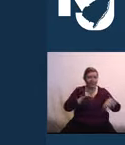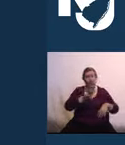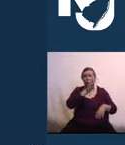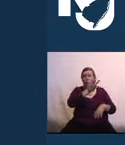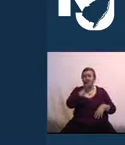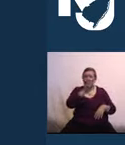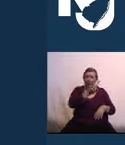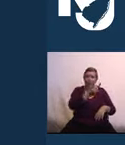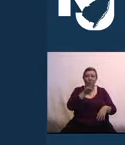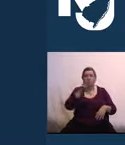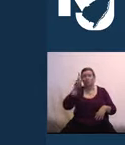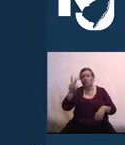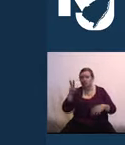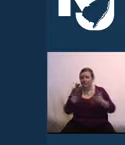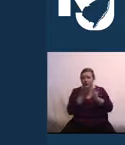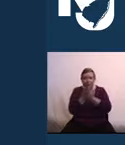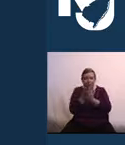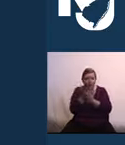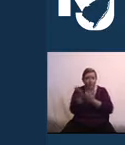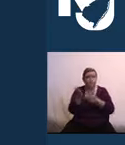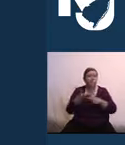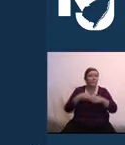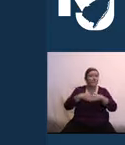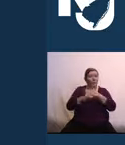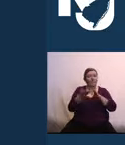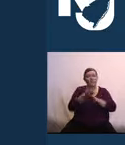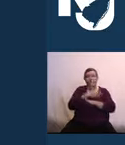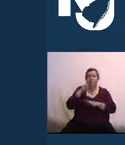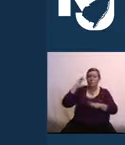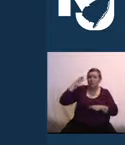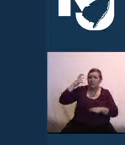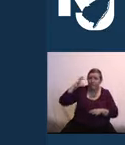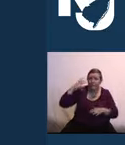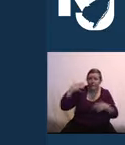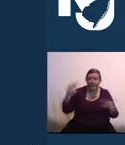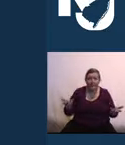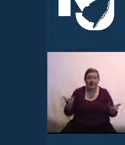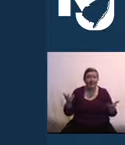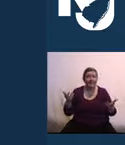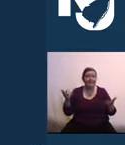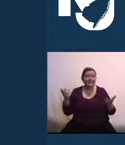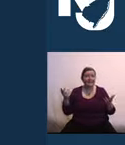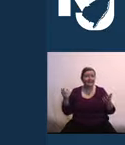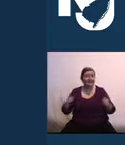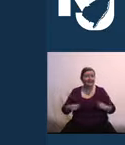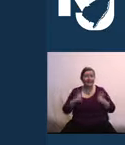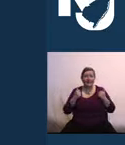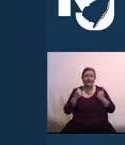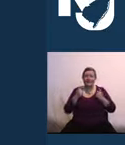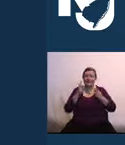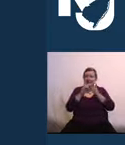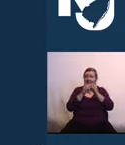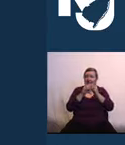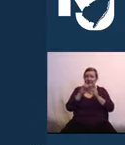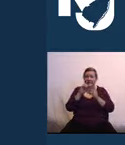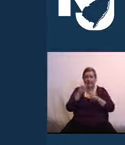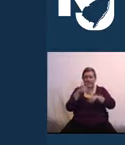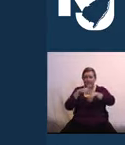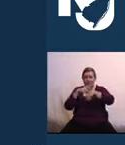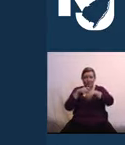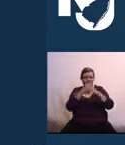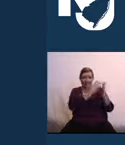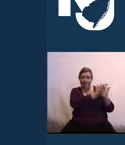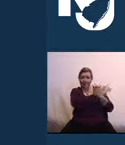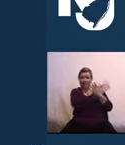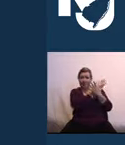traveled by radio and lived to see the digital age. She lived through the Great Depression, the New Deal, and the Great Society. Her life